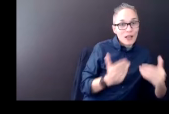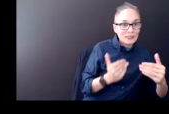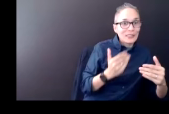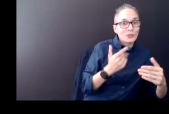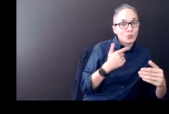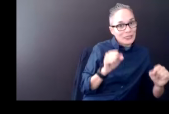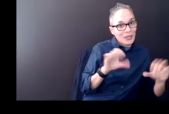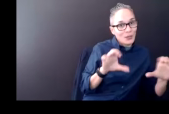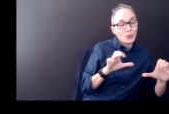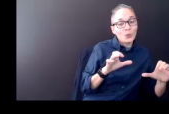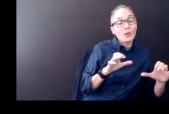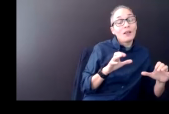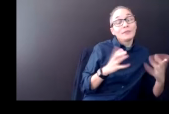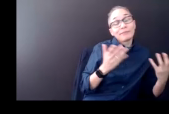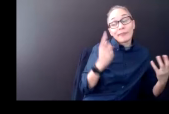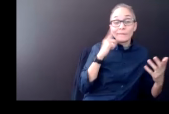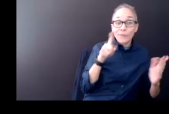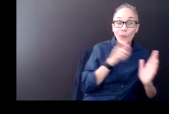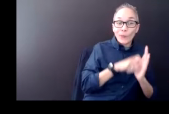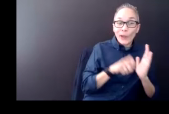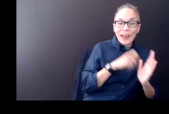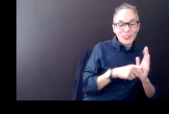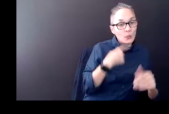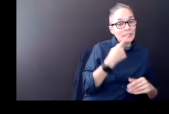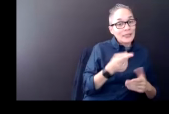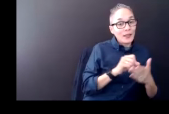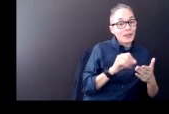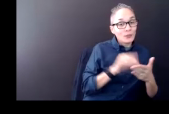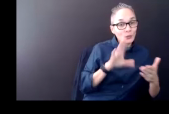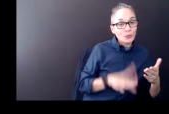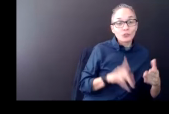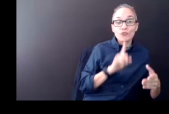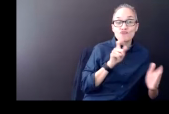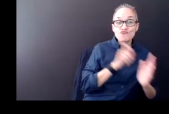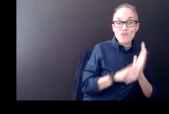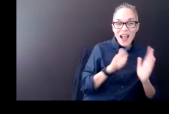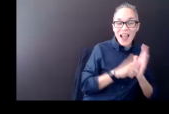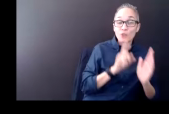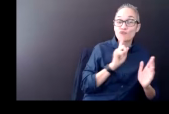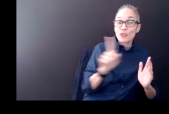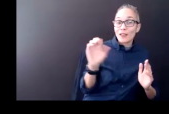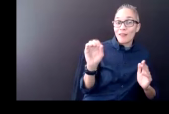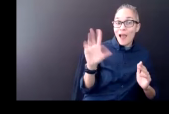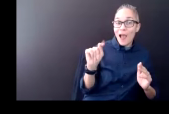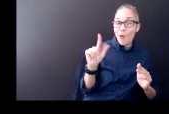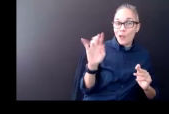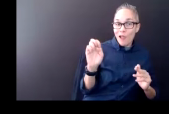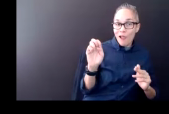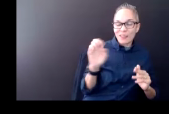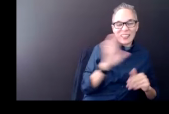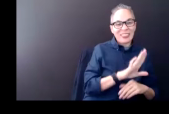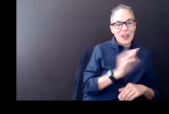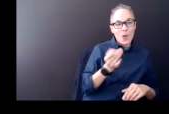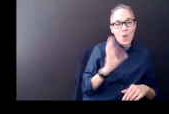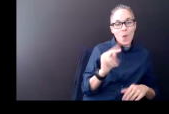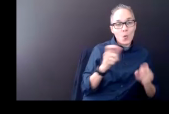do. For writing, you can have the students write like an actual outline in their own words so that like they start off with